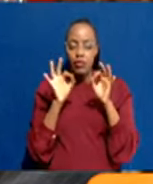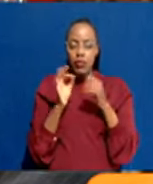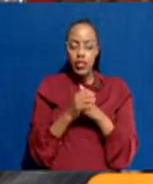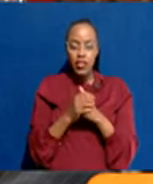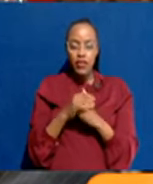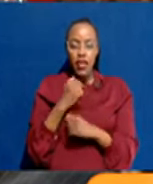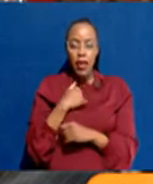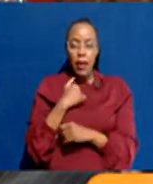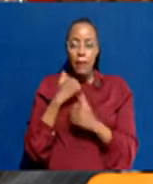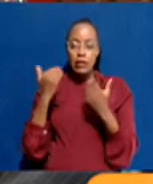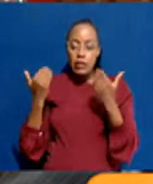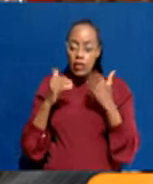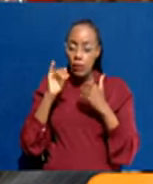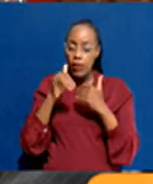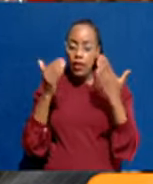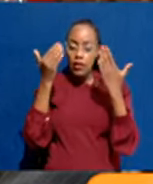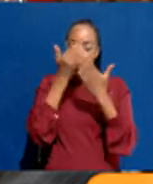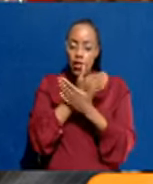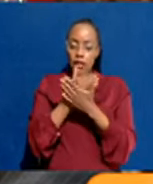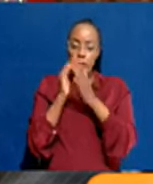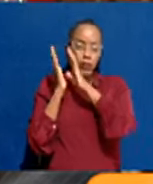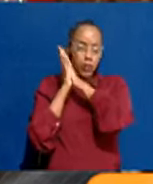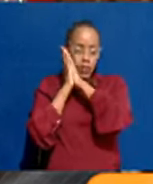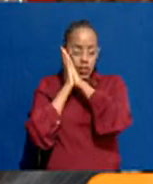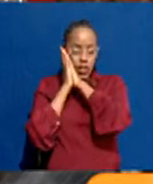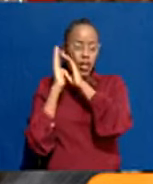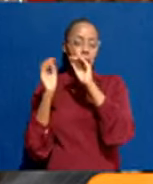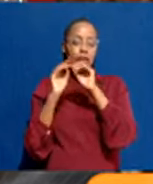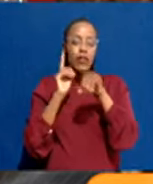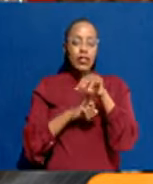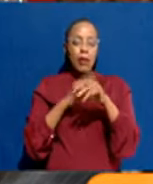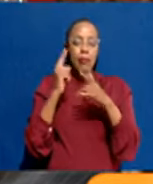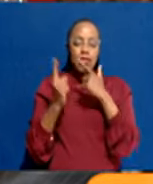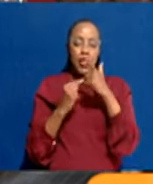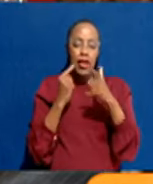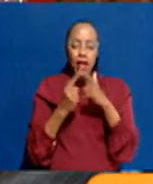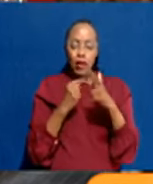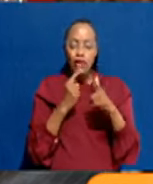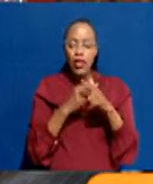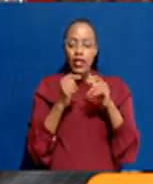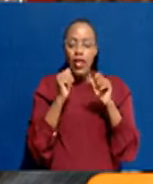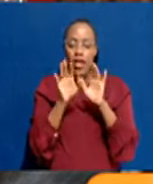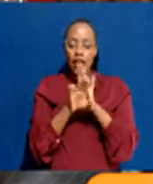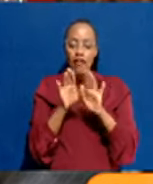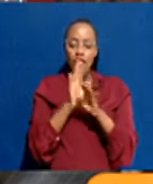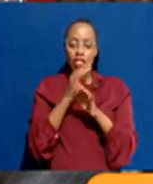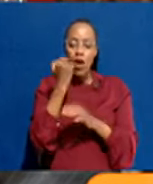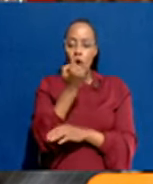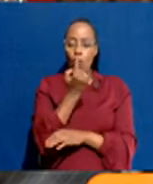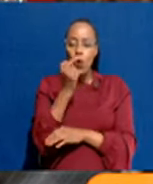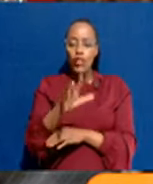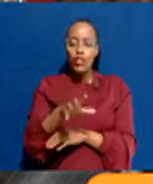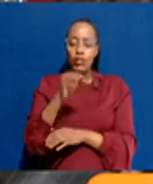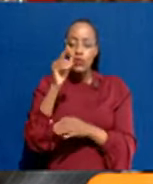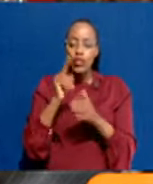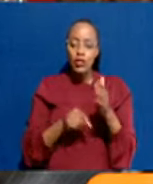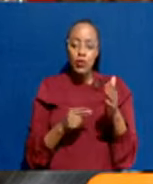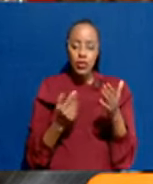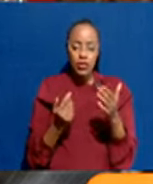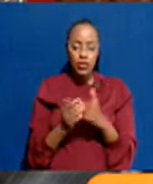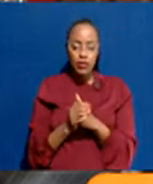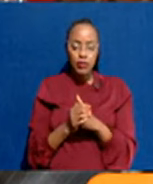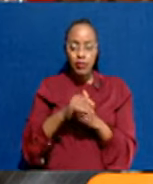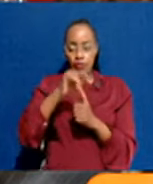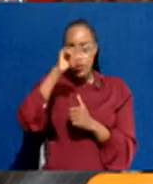surprise, I didn't sleep last night when they were counting and what have you, only to find